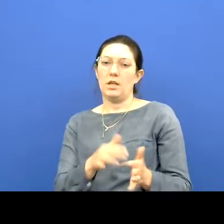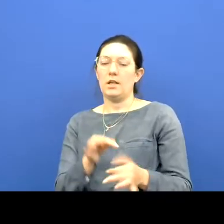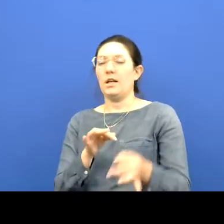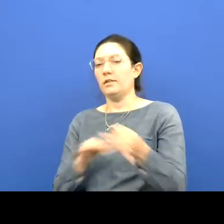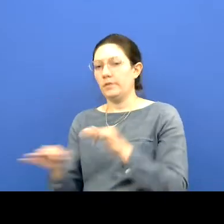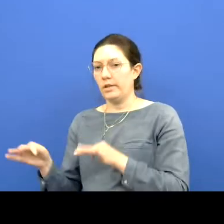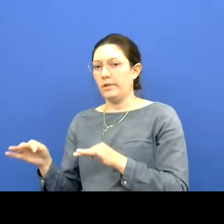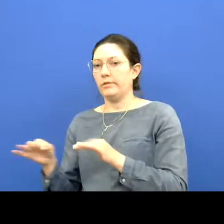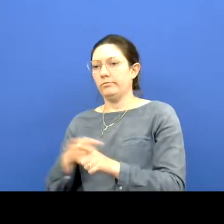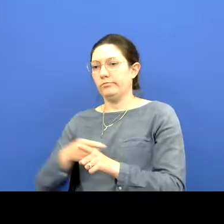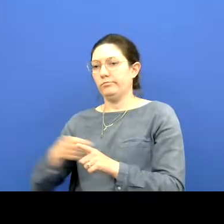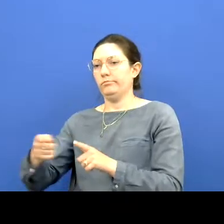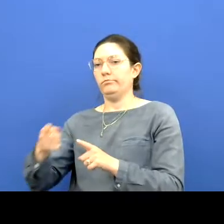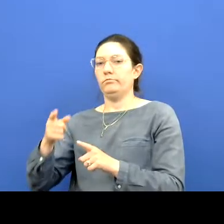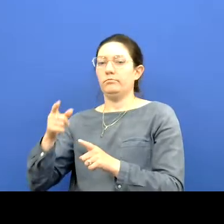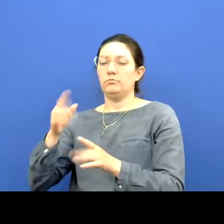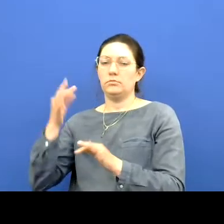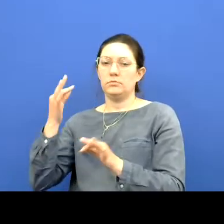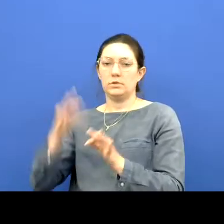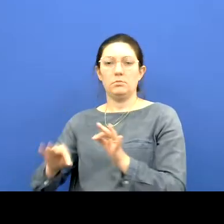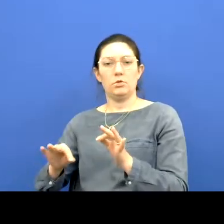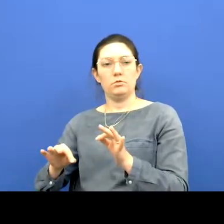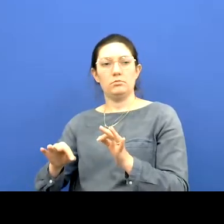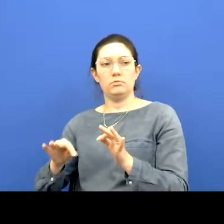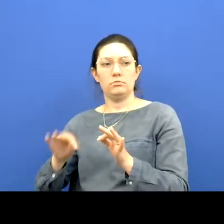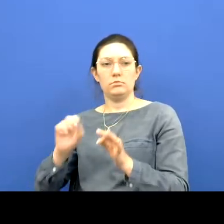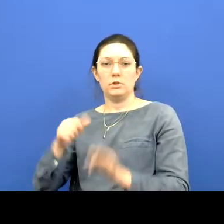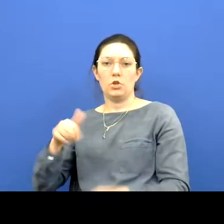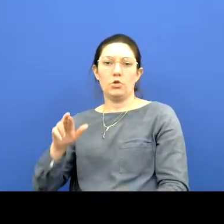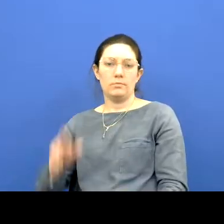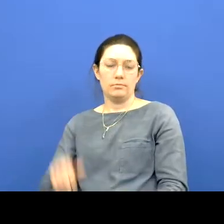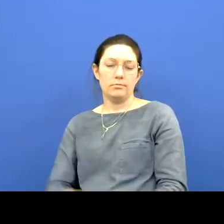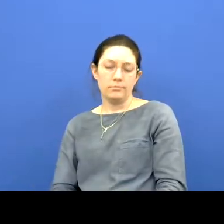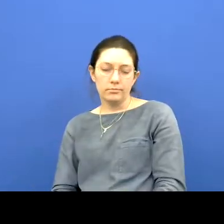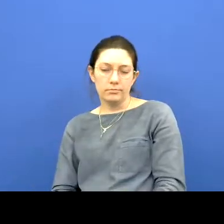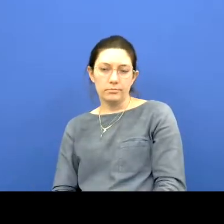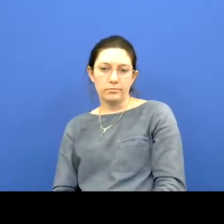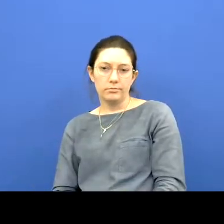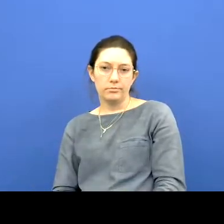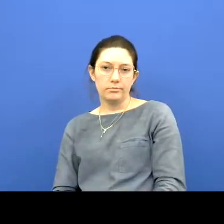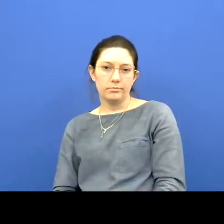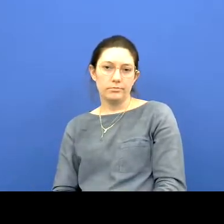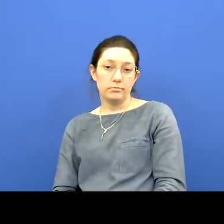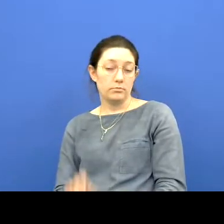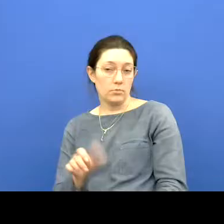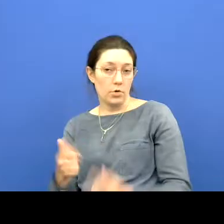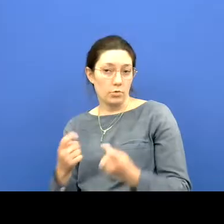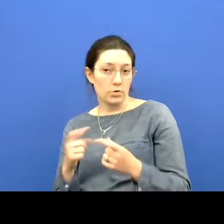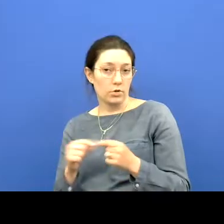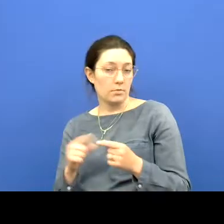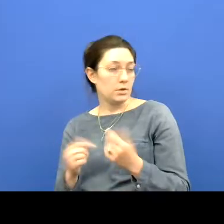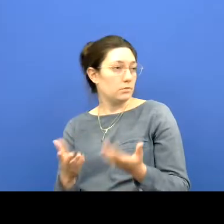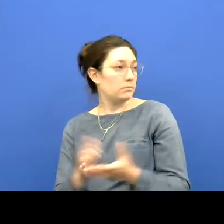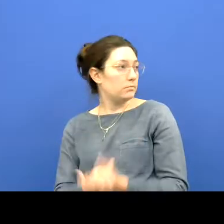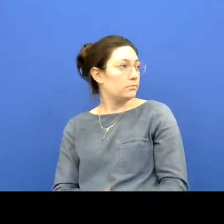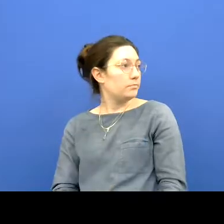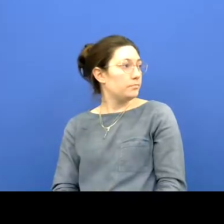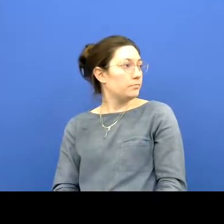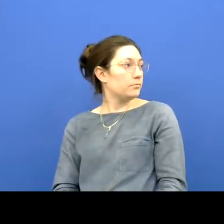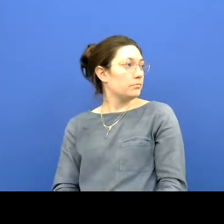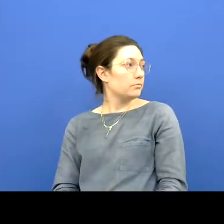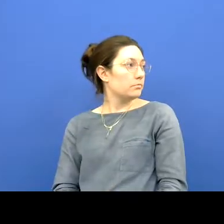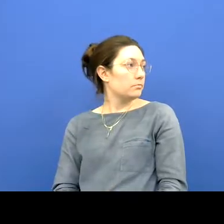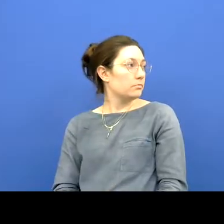doing it as a simple seeker. Any other questions, comments on that?